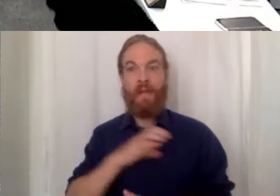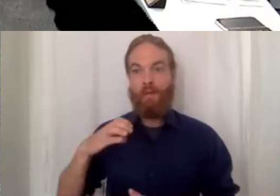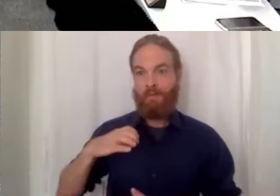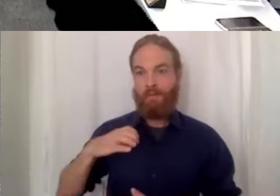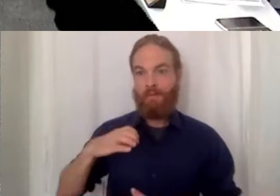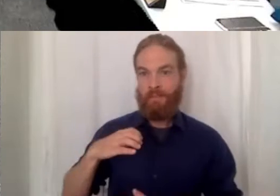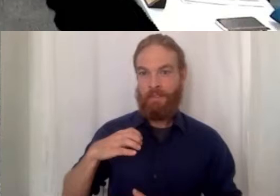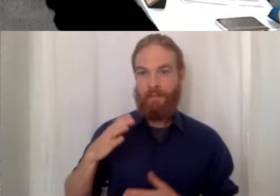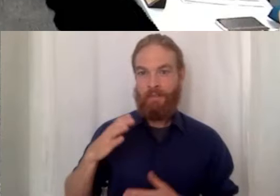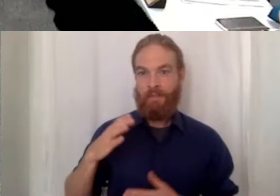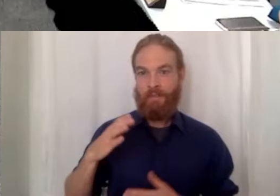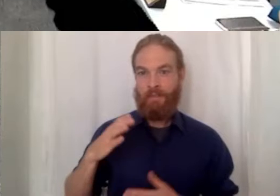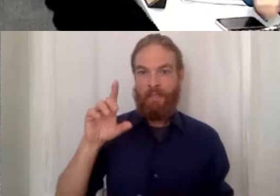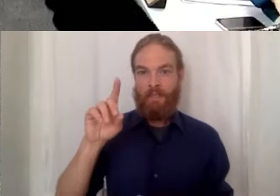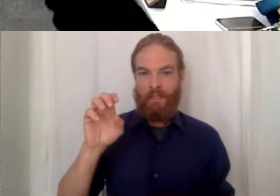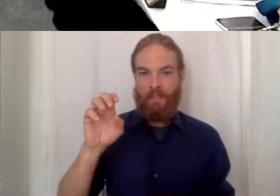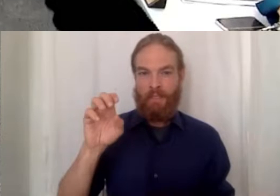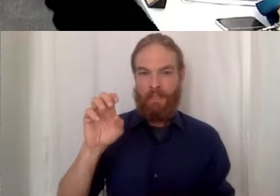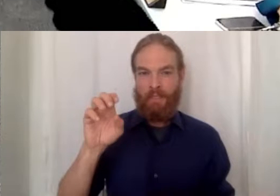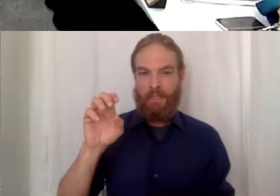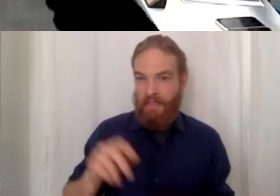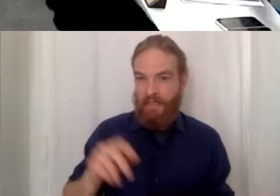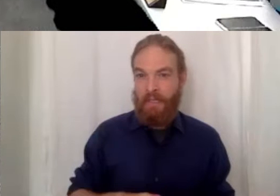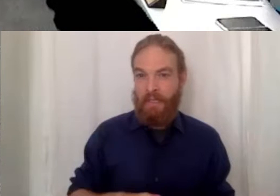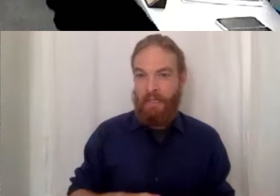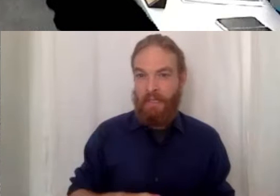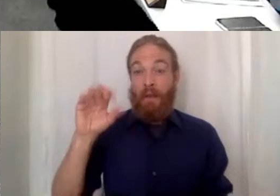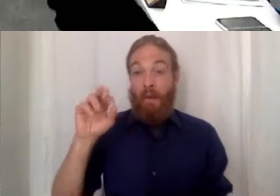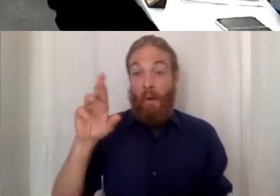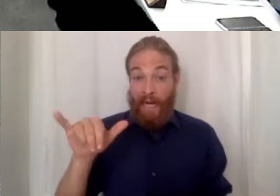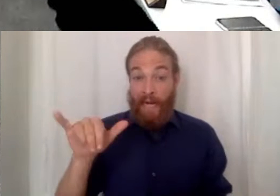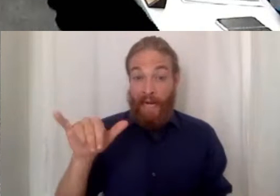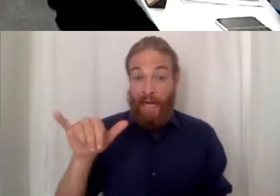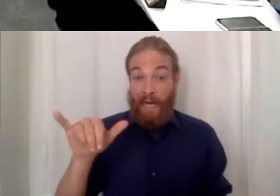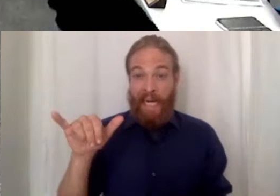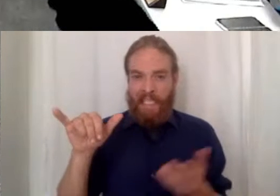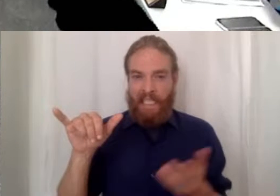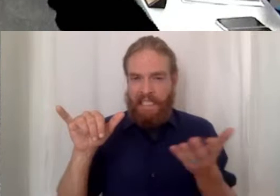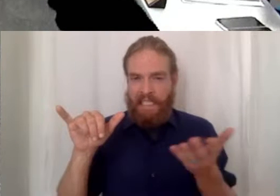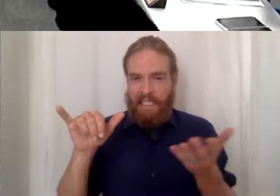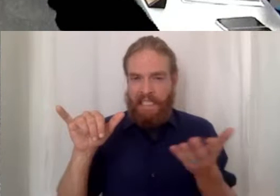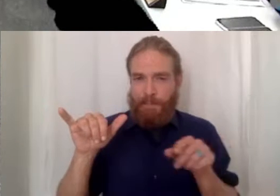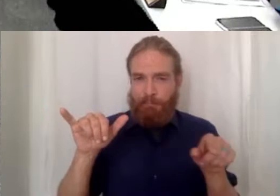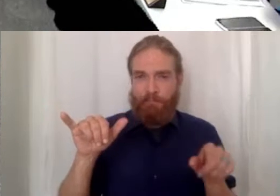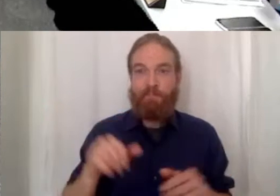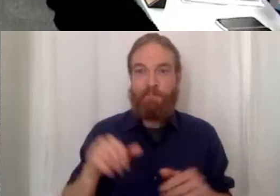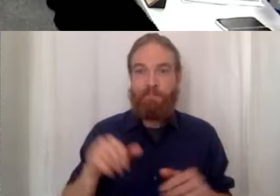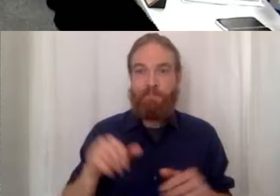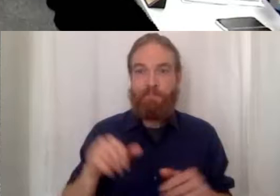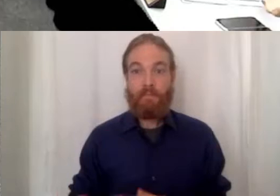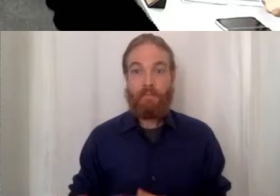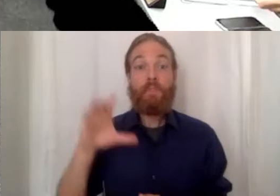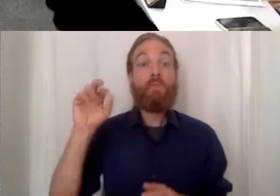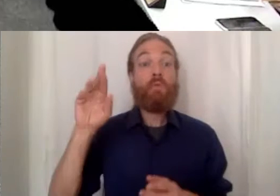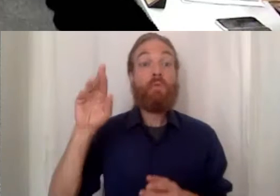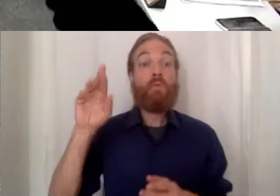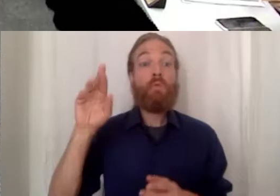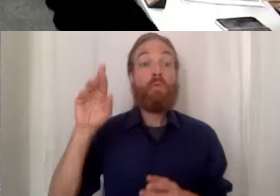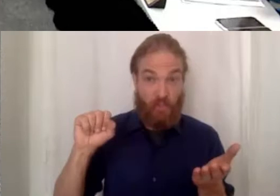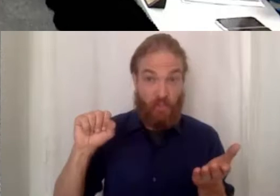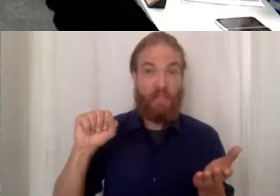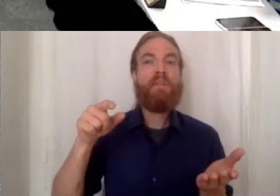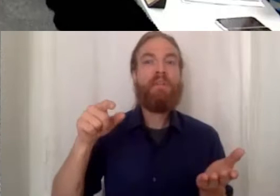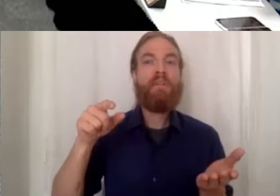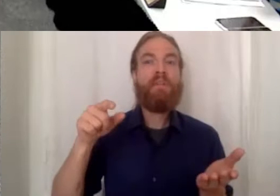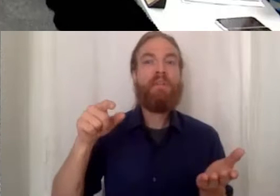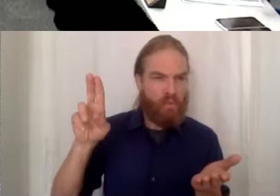Kari. Is Kari on? Not coming. Boris here. Dr. Boris here. Dr. Vu. I'm here. How about our